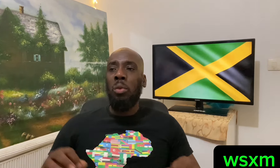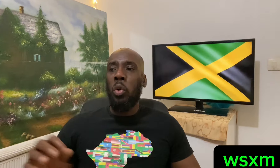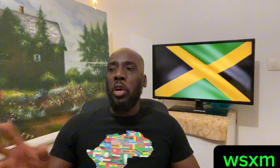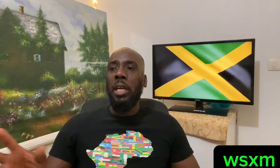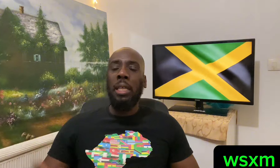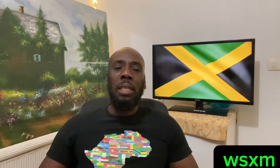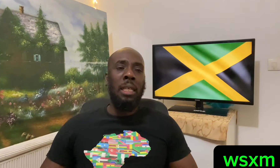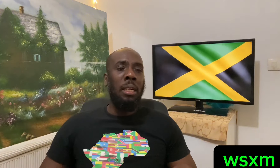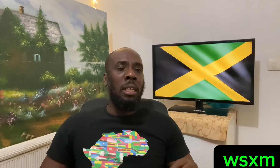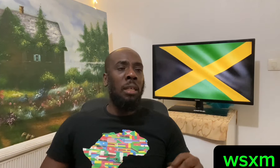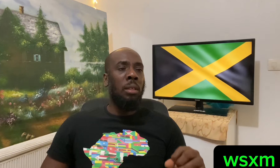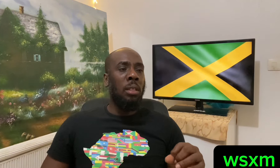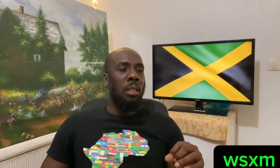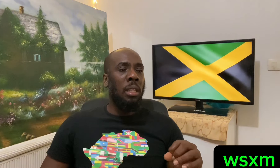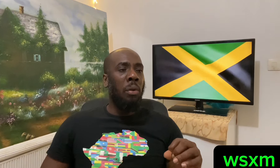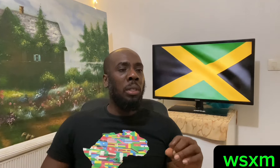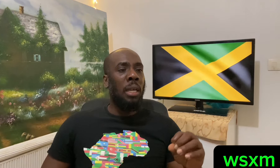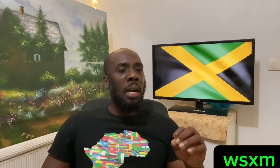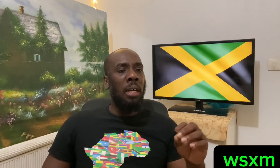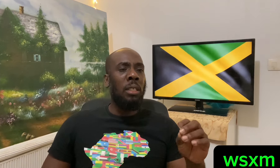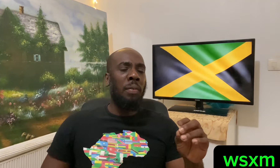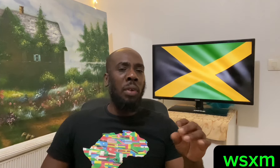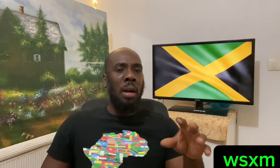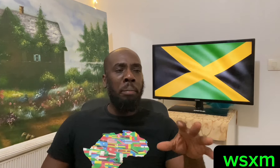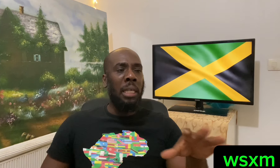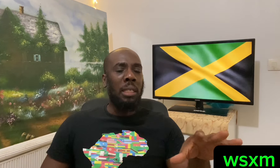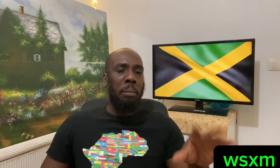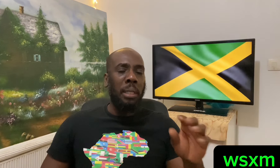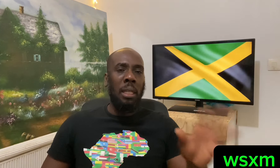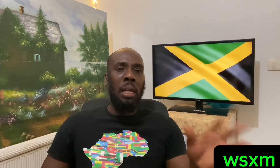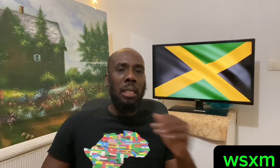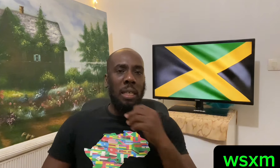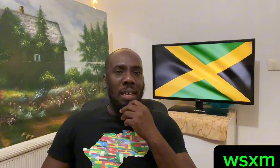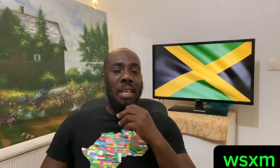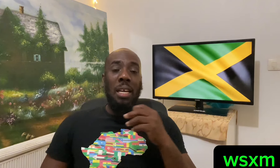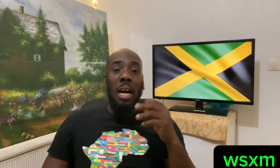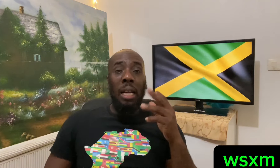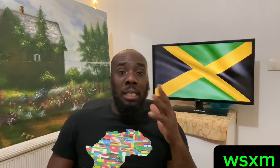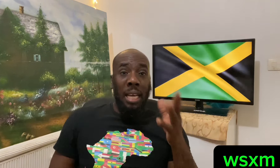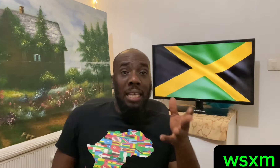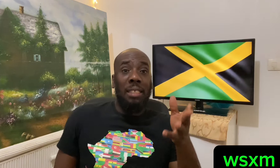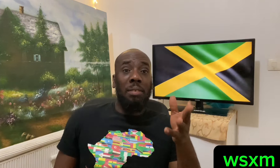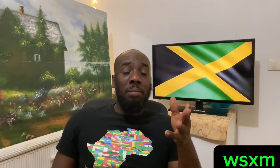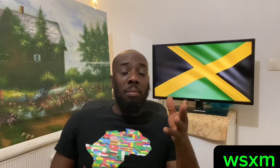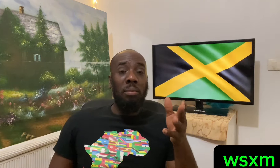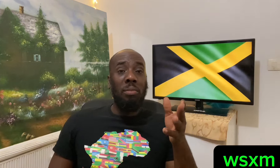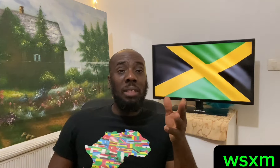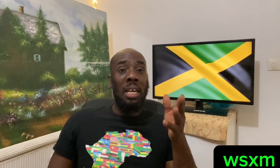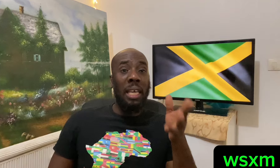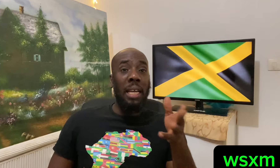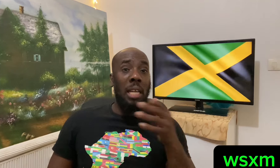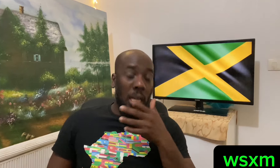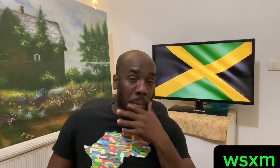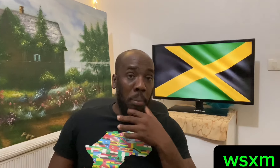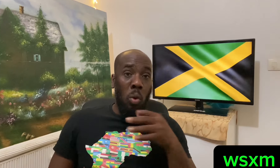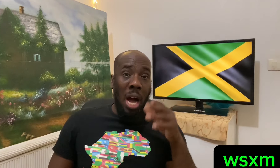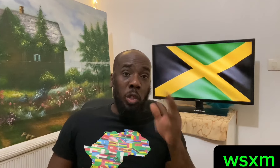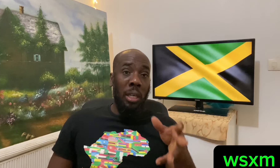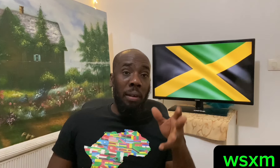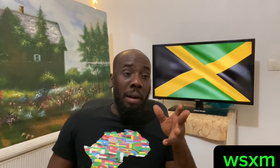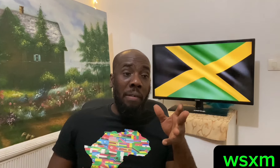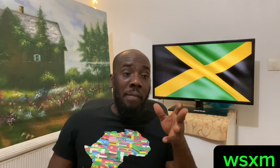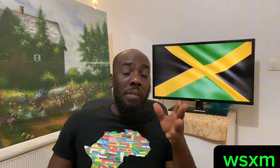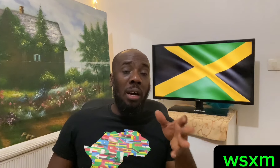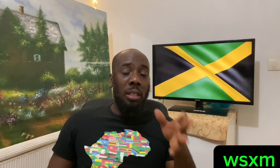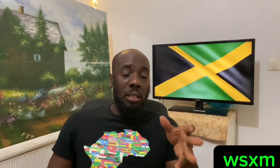his bad wording, he didn't that was a mix up and all that. And yet, again, the people who